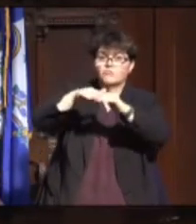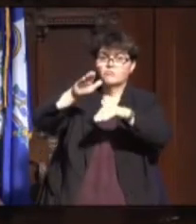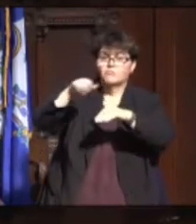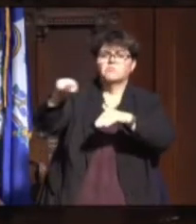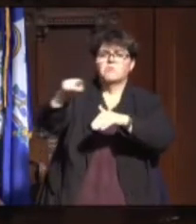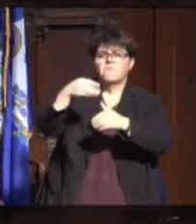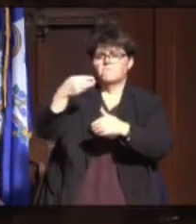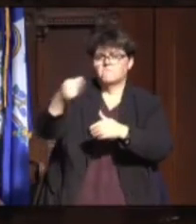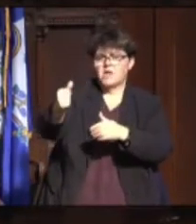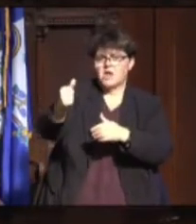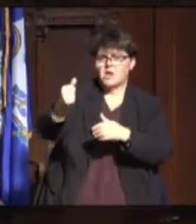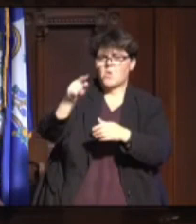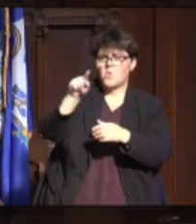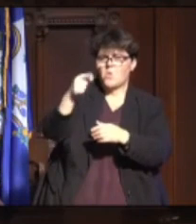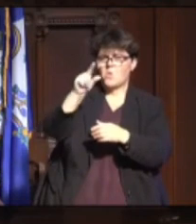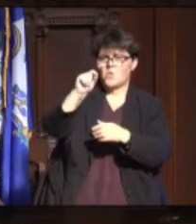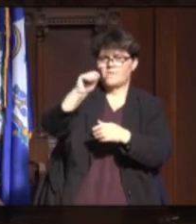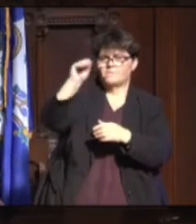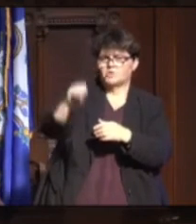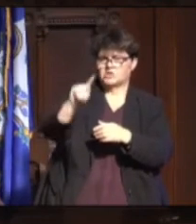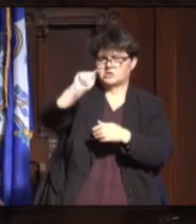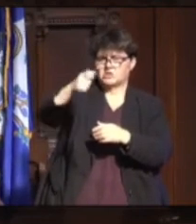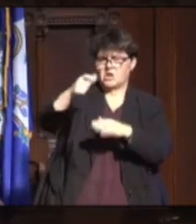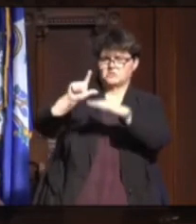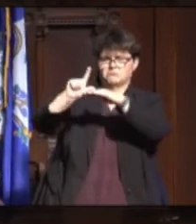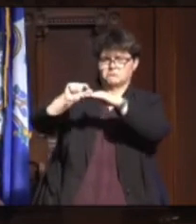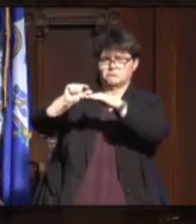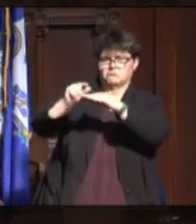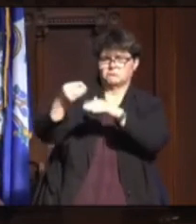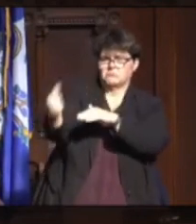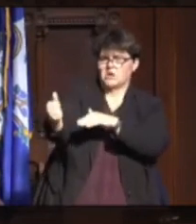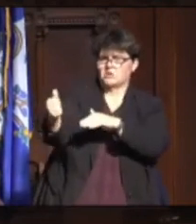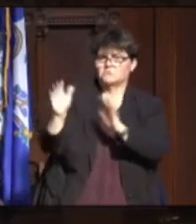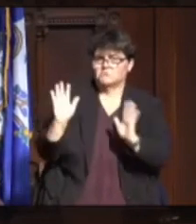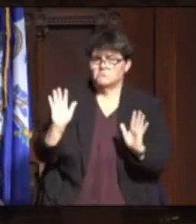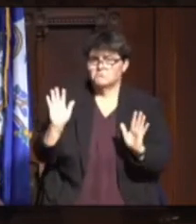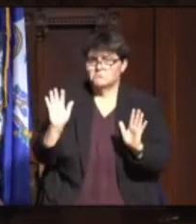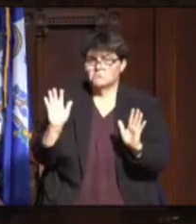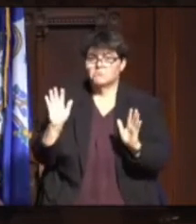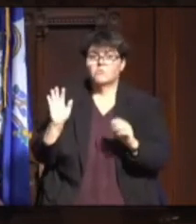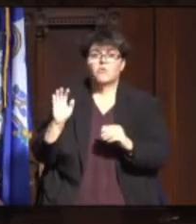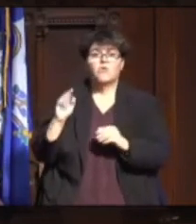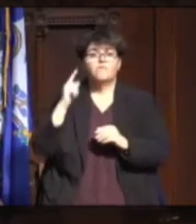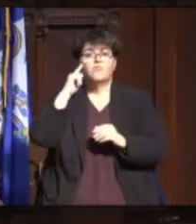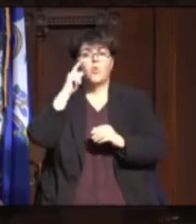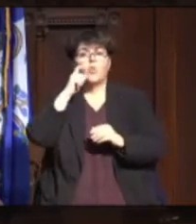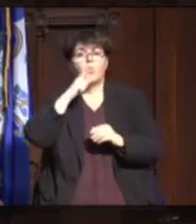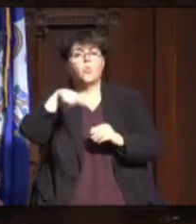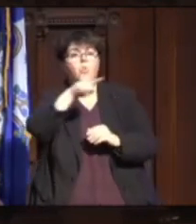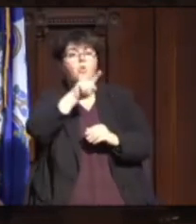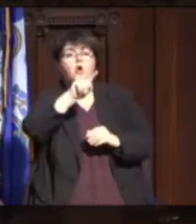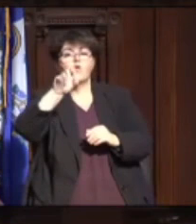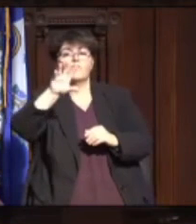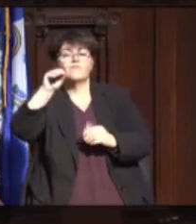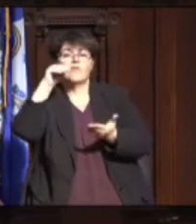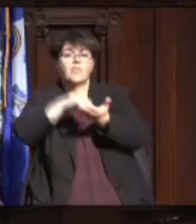than $150,000 a year will receive a 6.5% tax cut worth